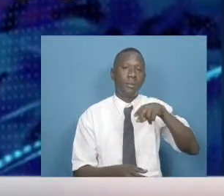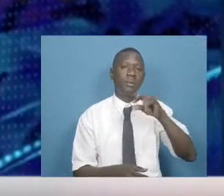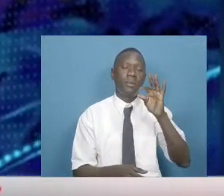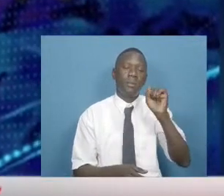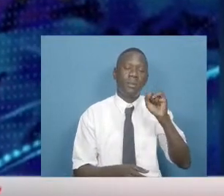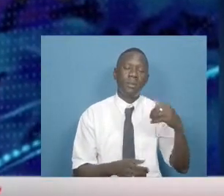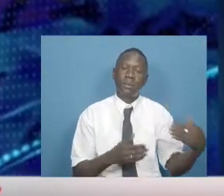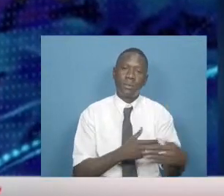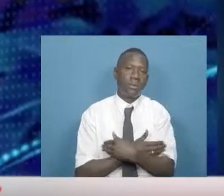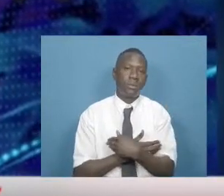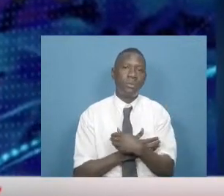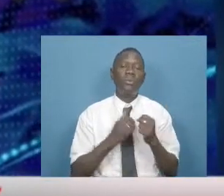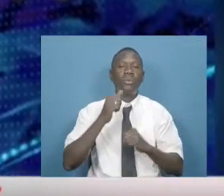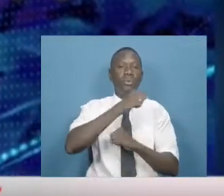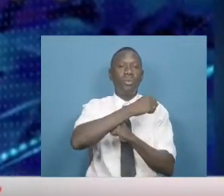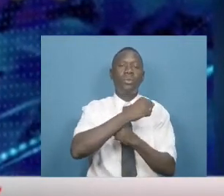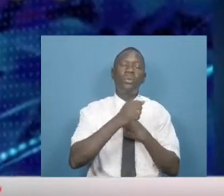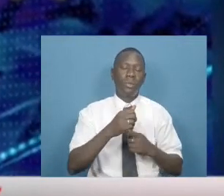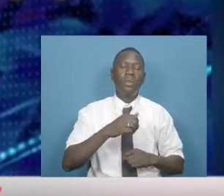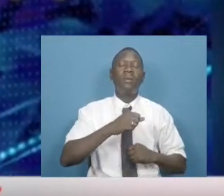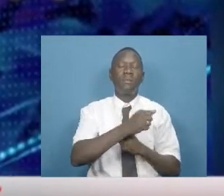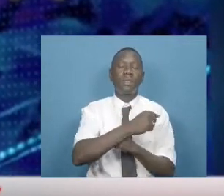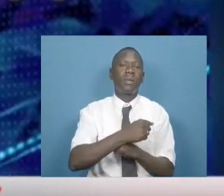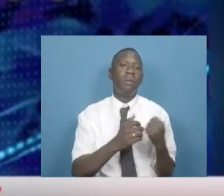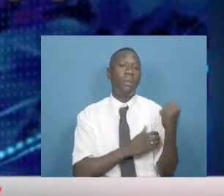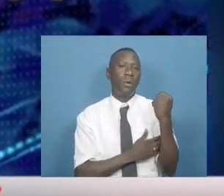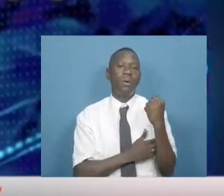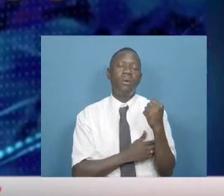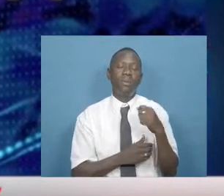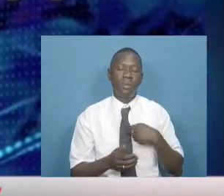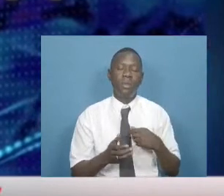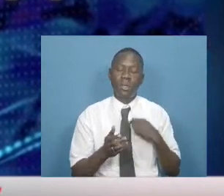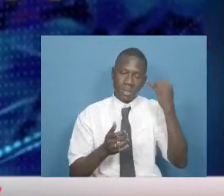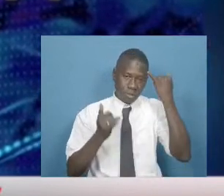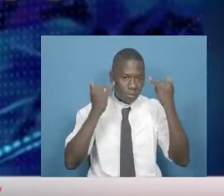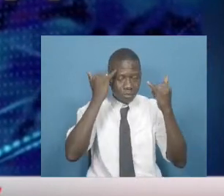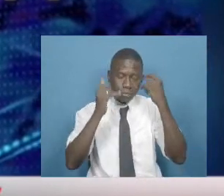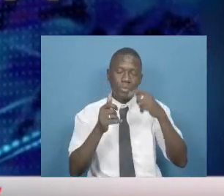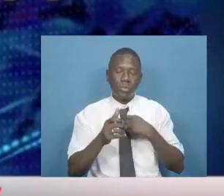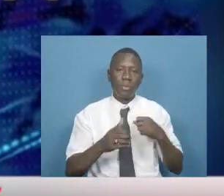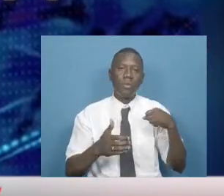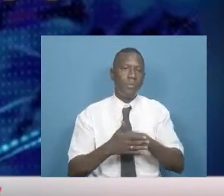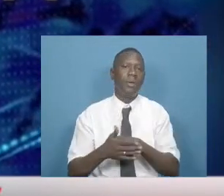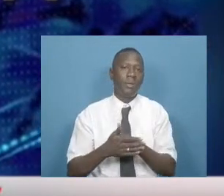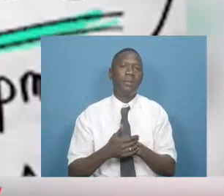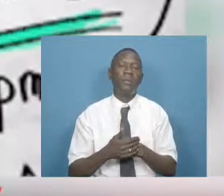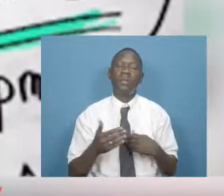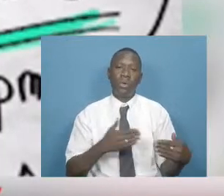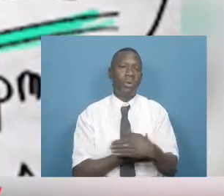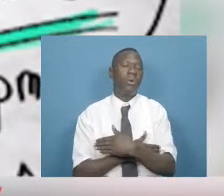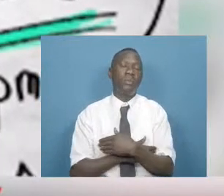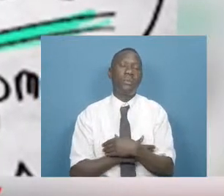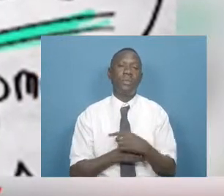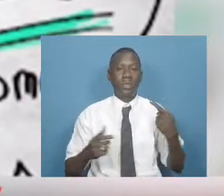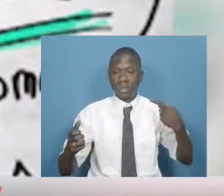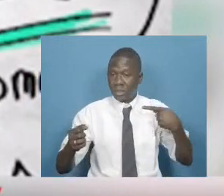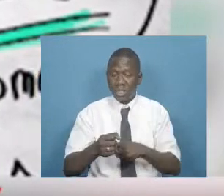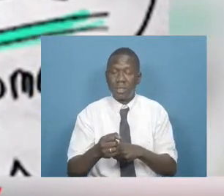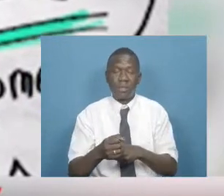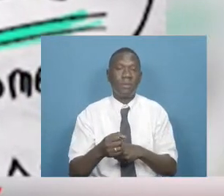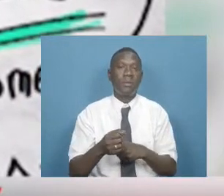helping countries to leverage the power of technology and innovation to boost anti-corruption efforts.